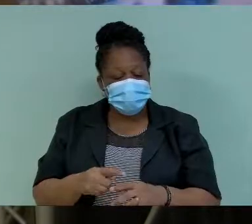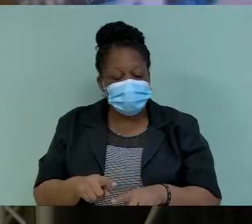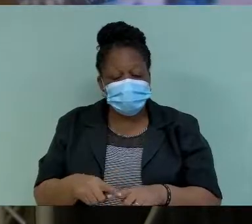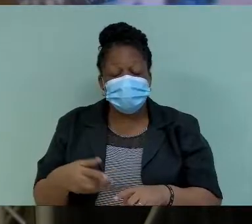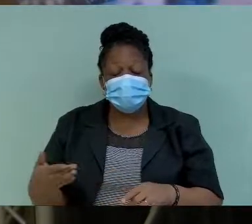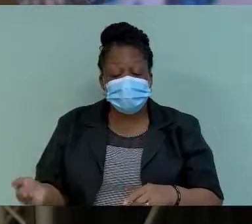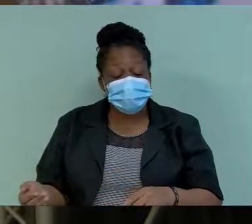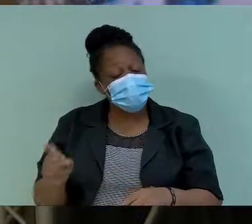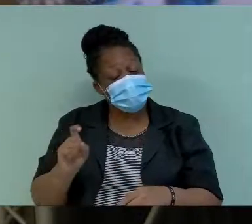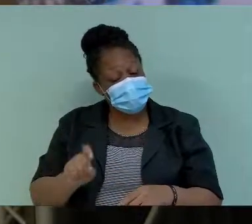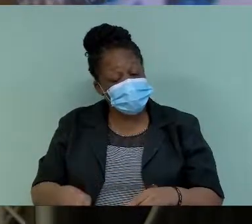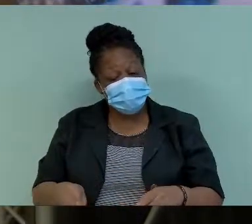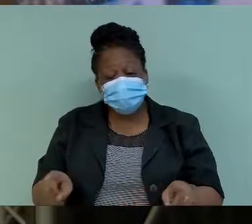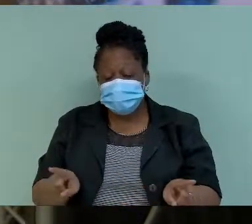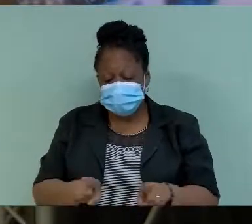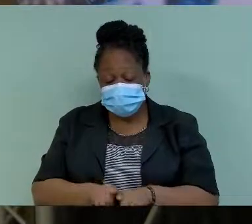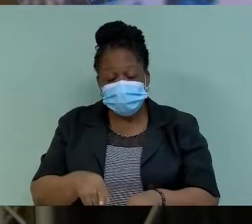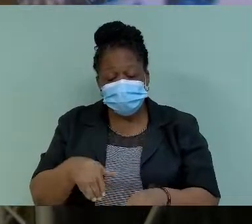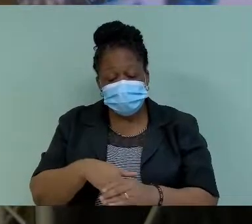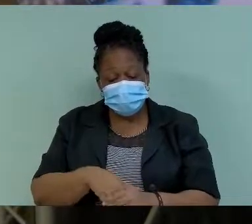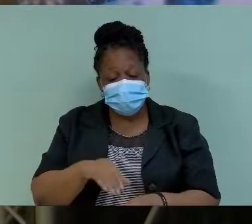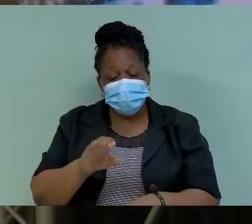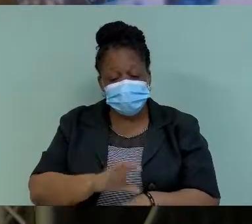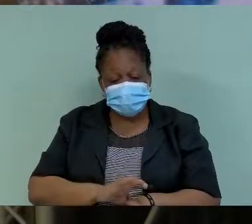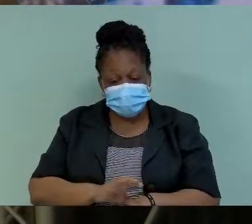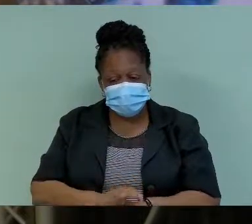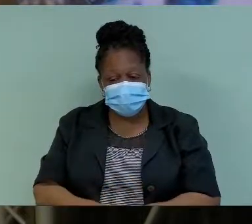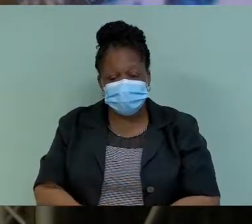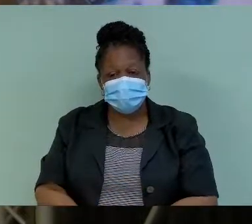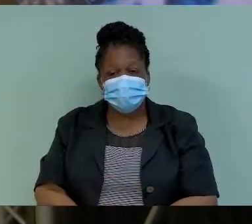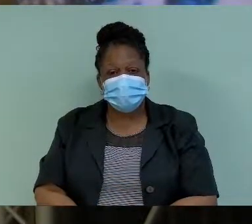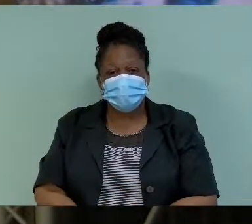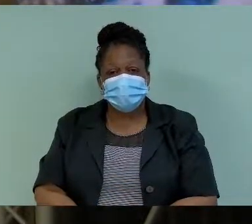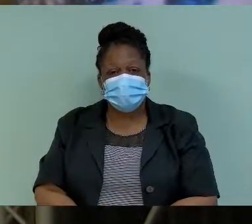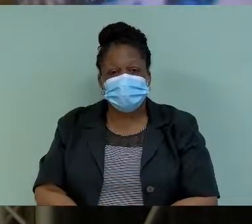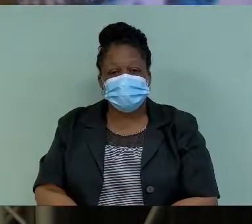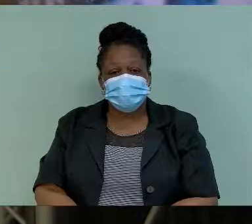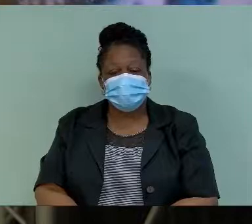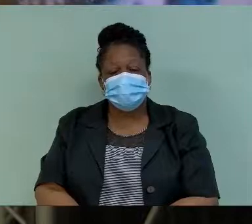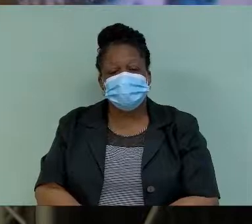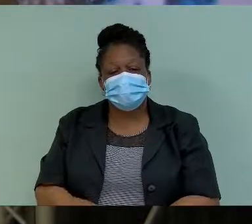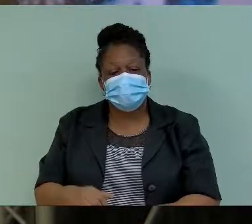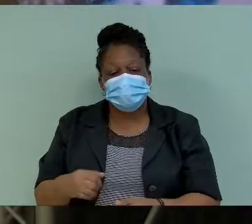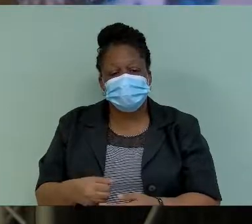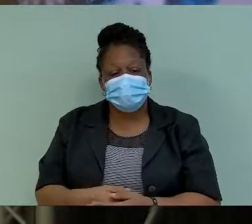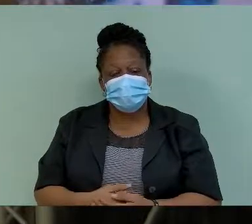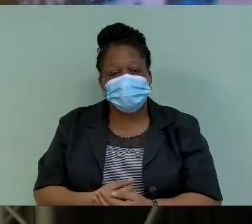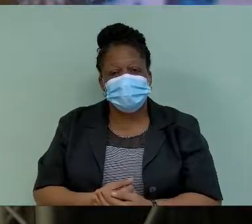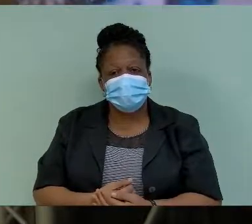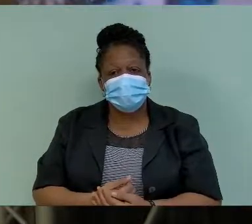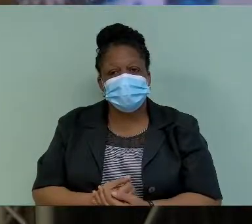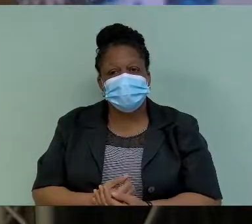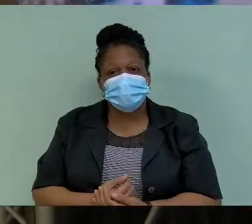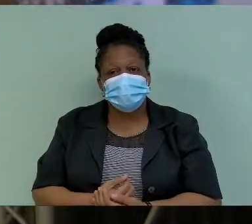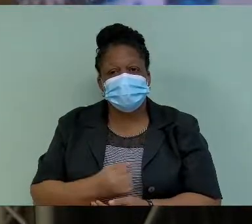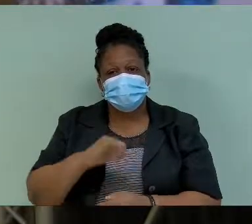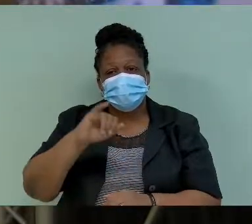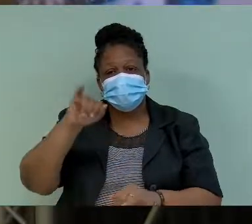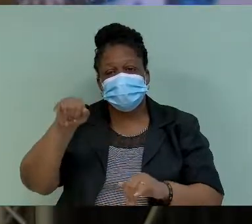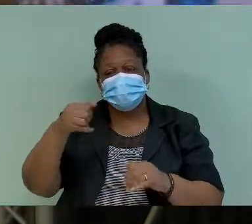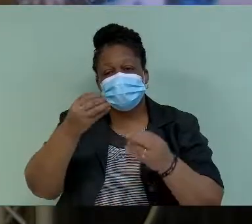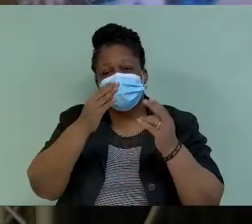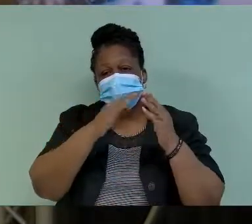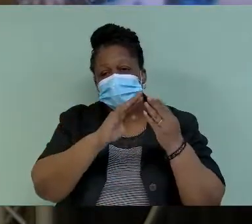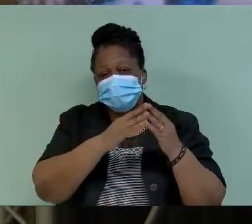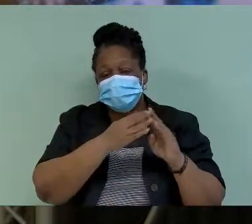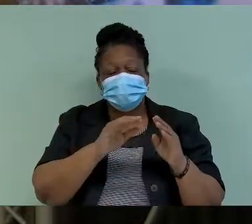etc. My brothers and sisters, the New Jerusalem will be quite unlike the one we